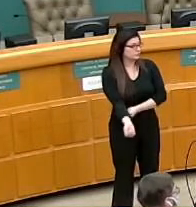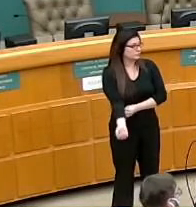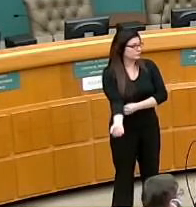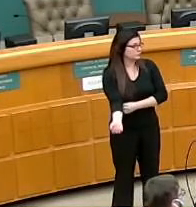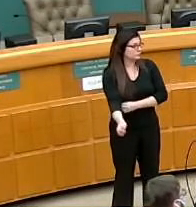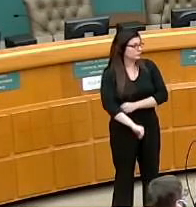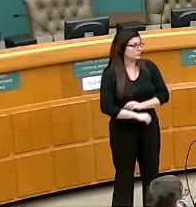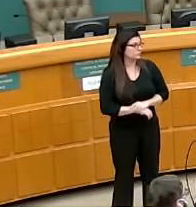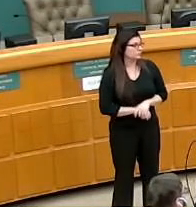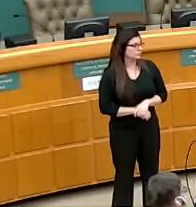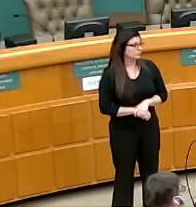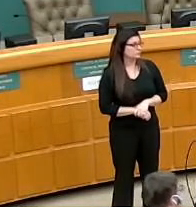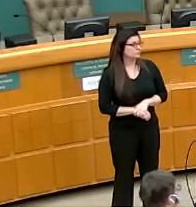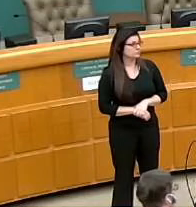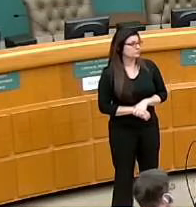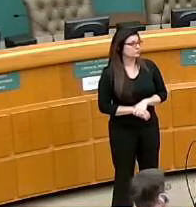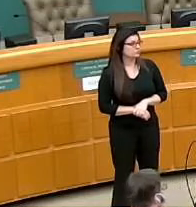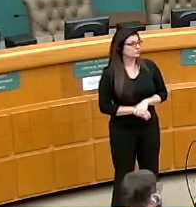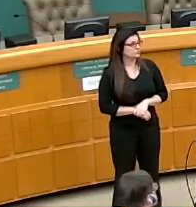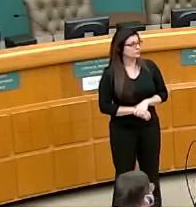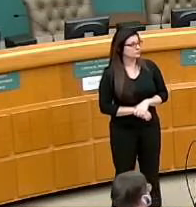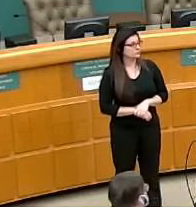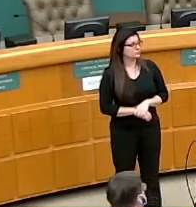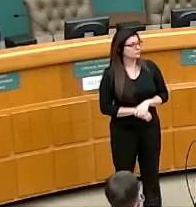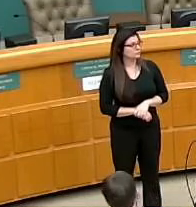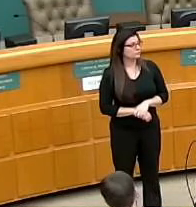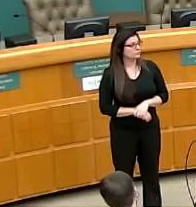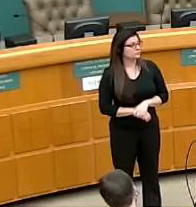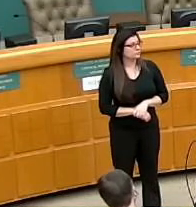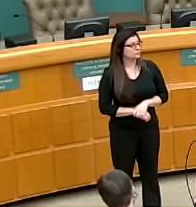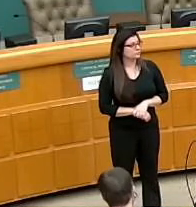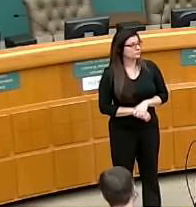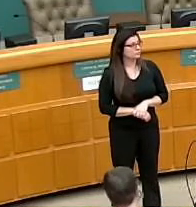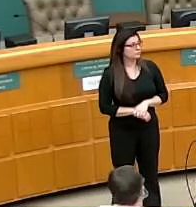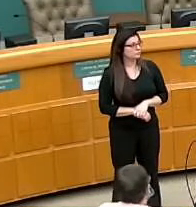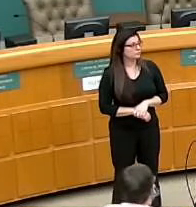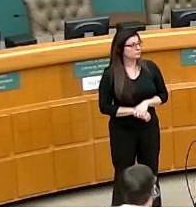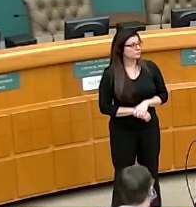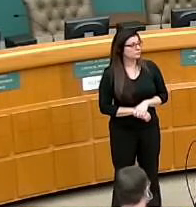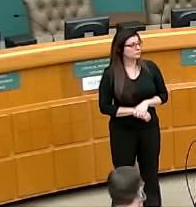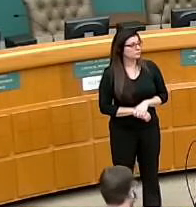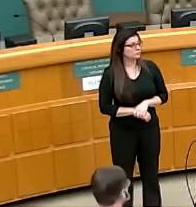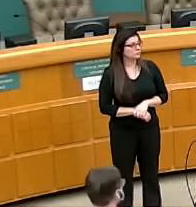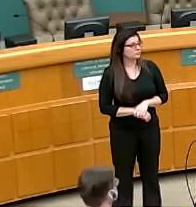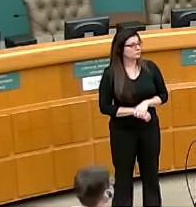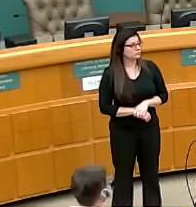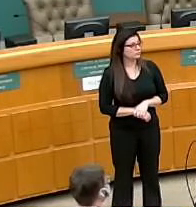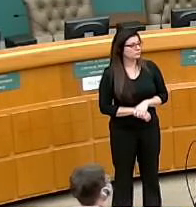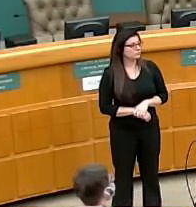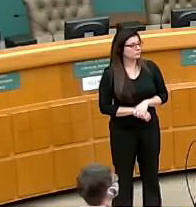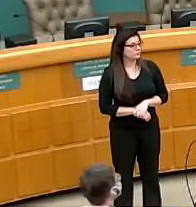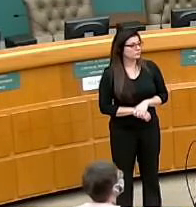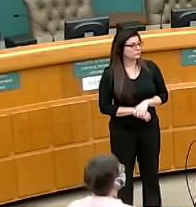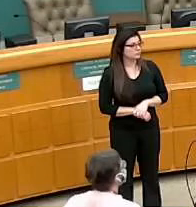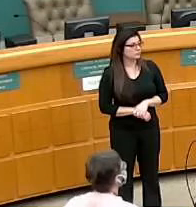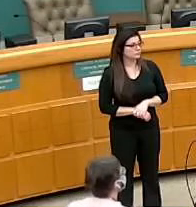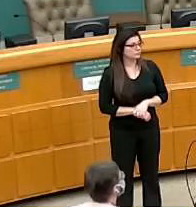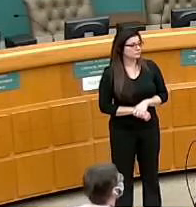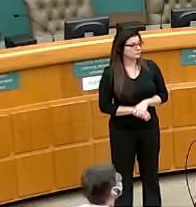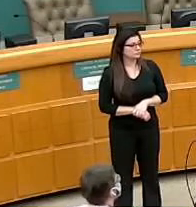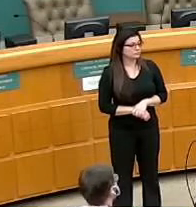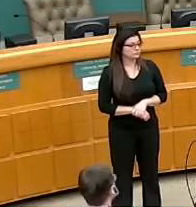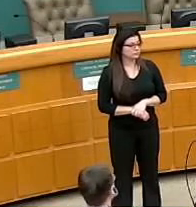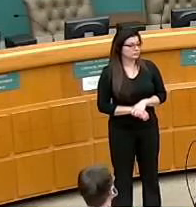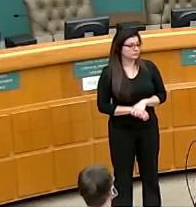a 80 negocios obtengan asistencia financiera. 4 de esos negocios están cercanos a recibir el préstamo. Los préstamos son de